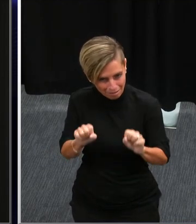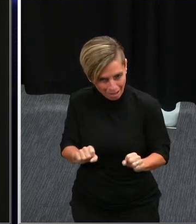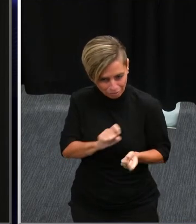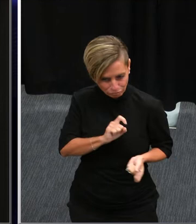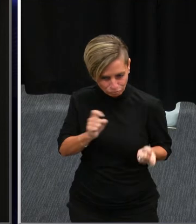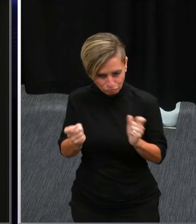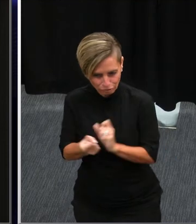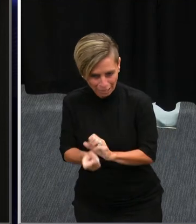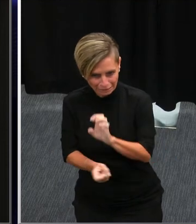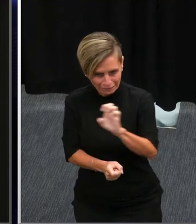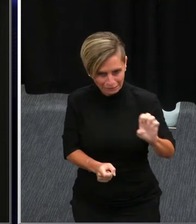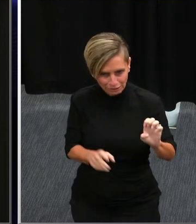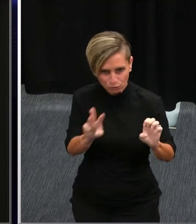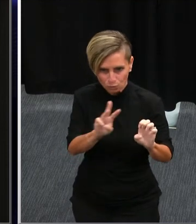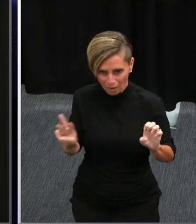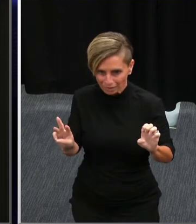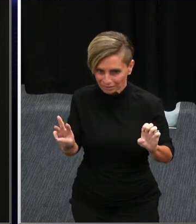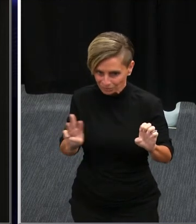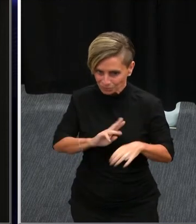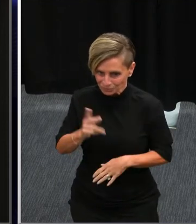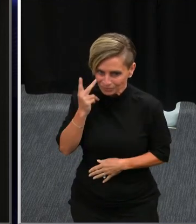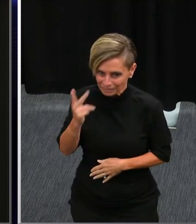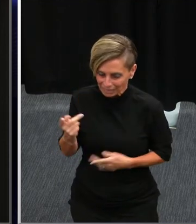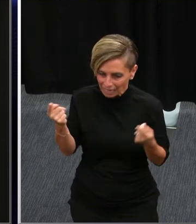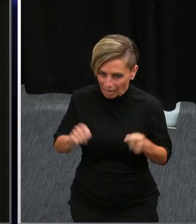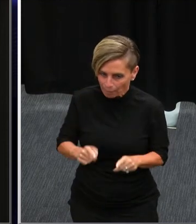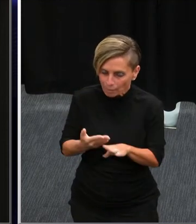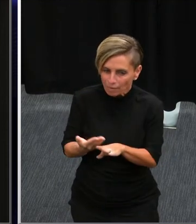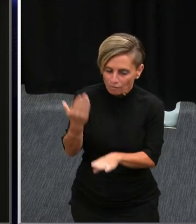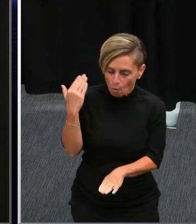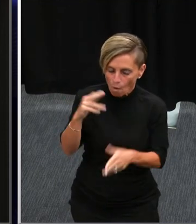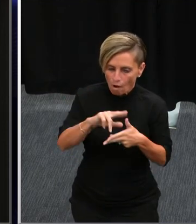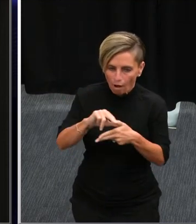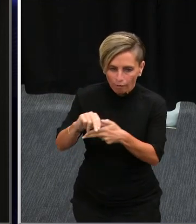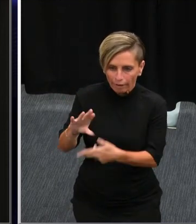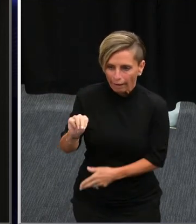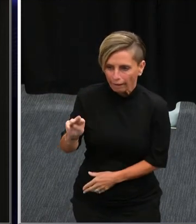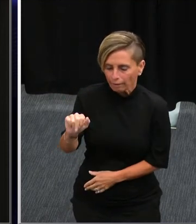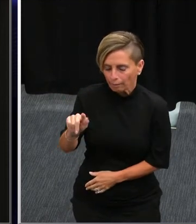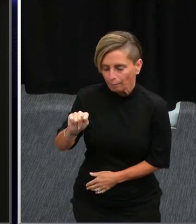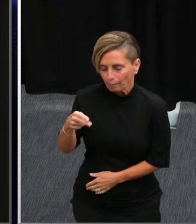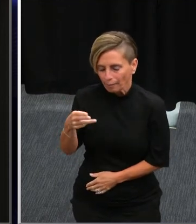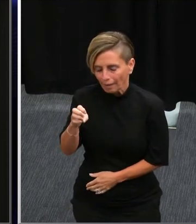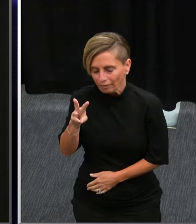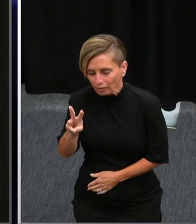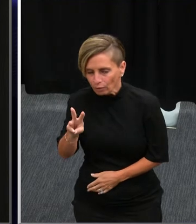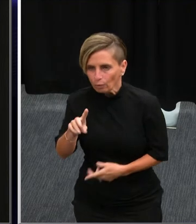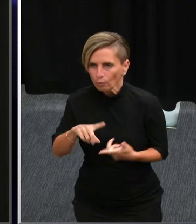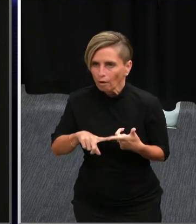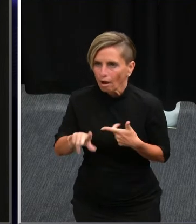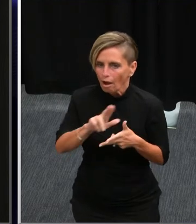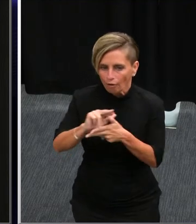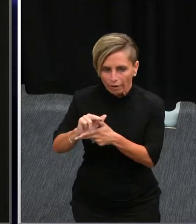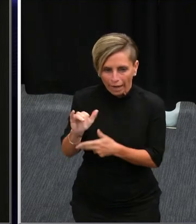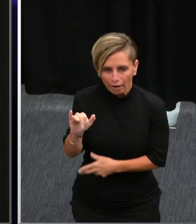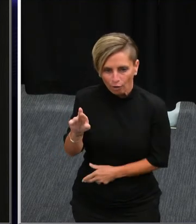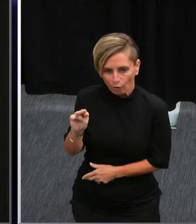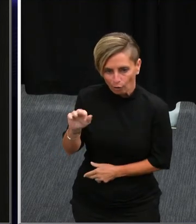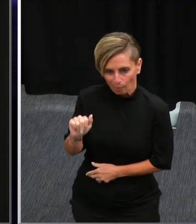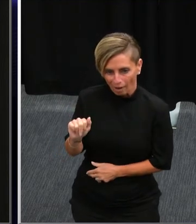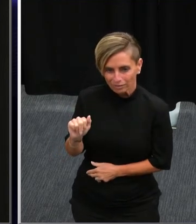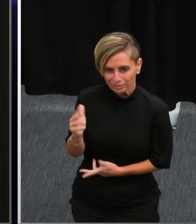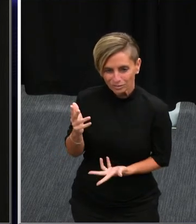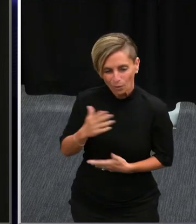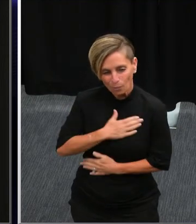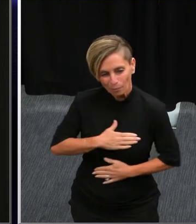west. And we've seen that happen with Matthew, we've seen it happen with Irma. And so we just have to be ready. So you want to govern